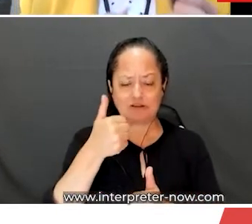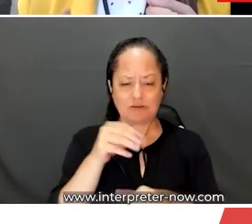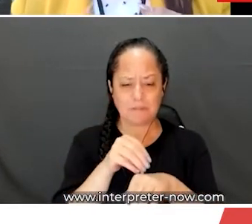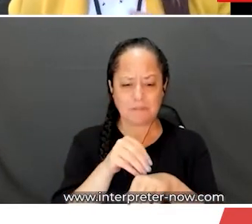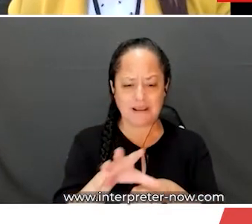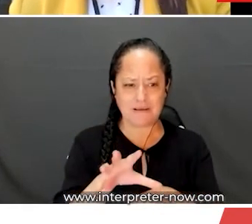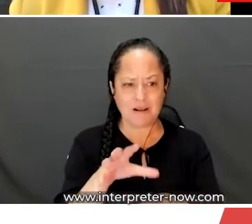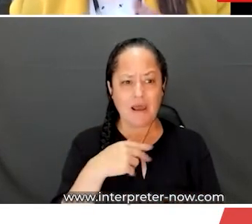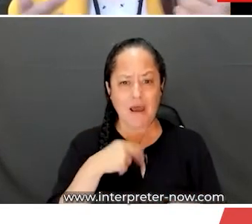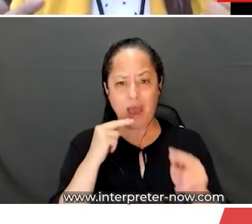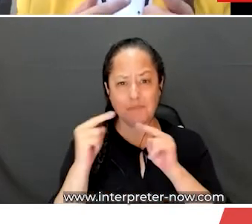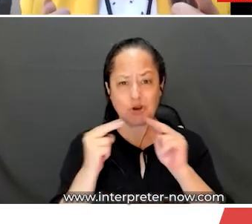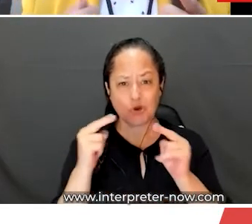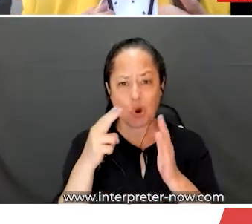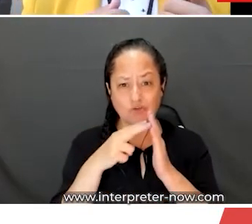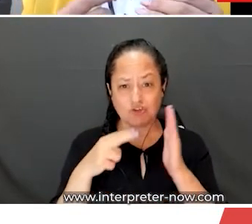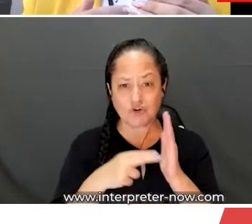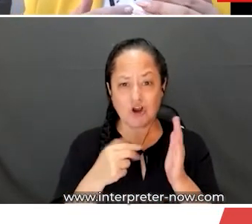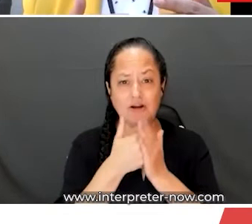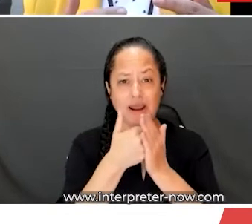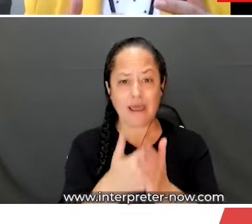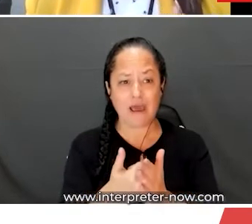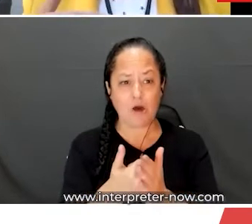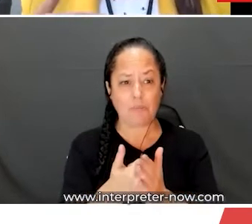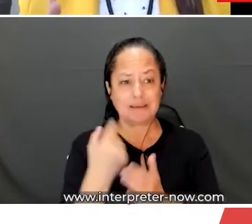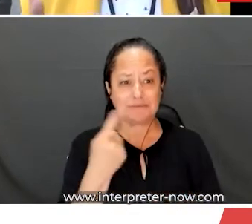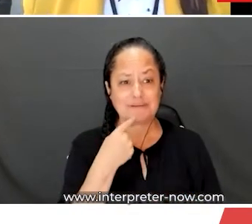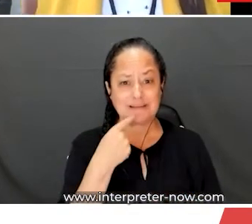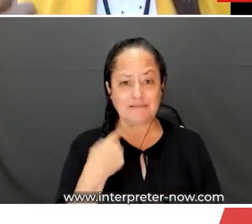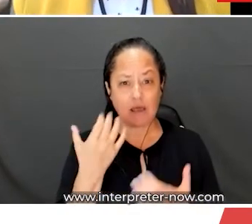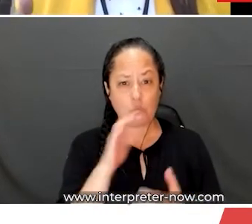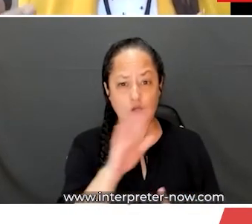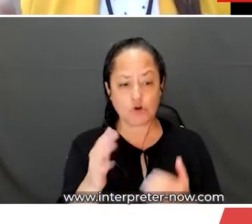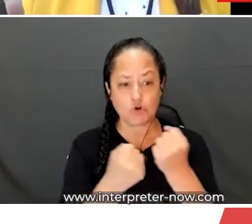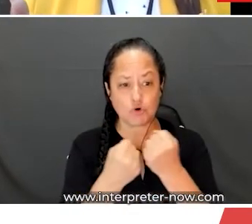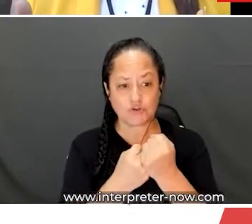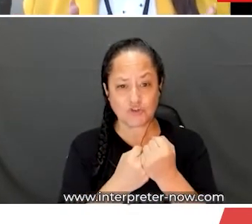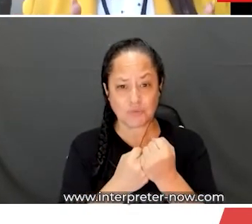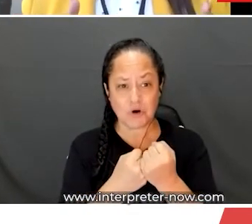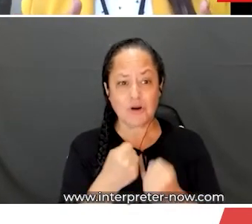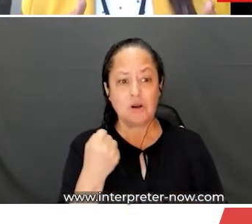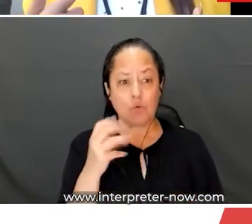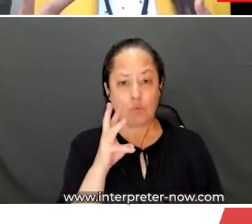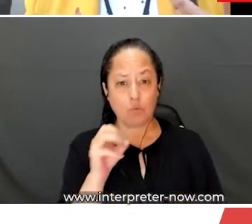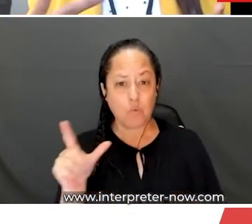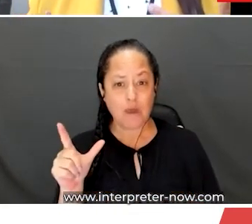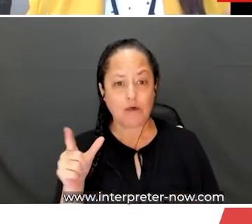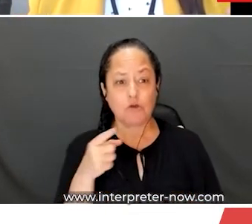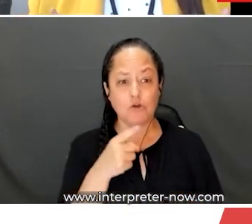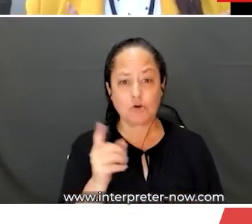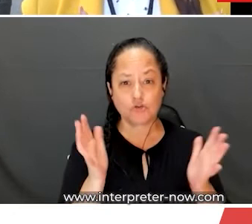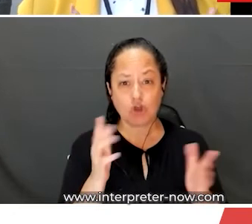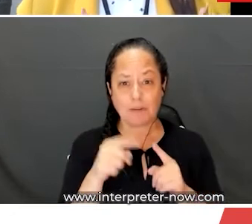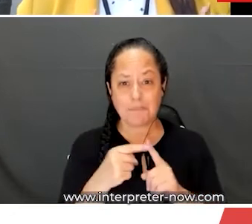I'm negotiating contracts or when I'm helping, someone says, hey, I want your support on X on something, I'm like, well, you're talking